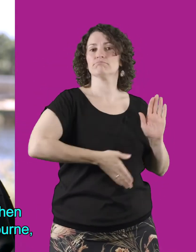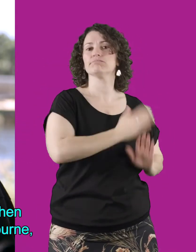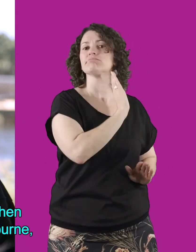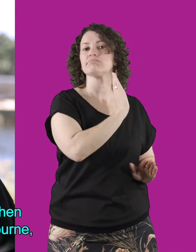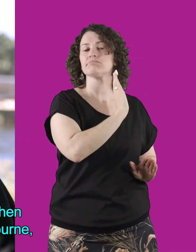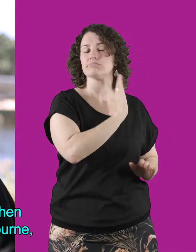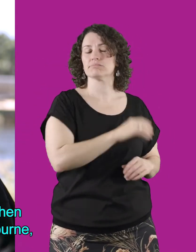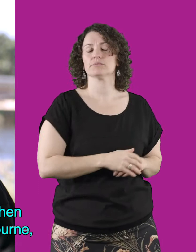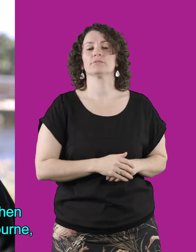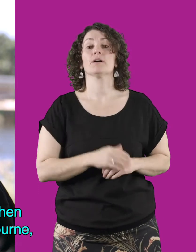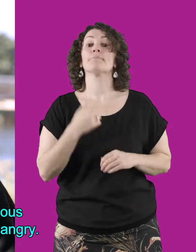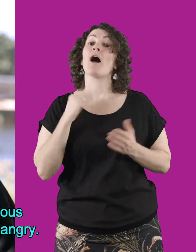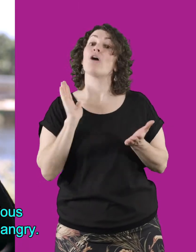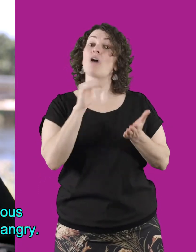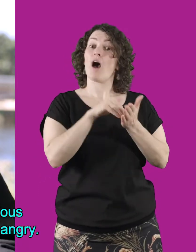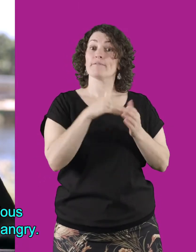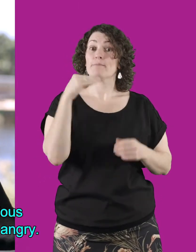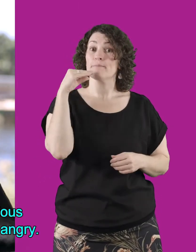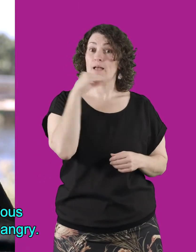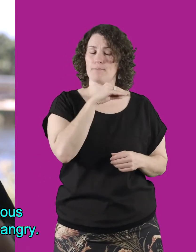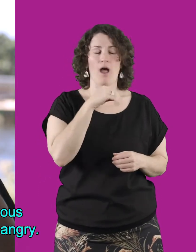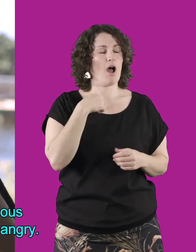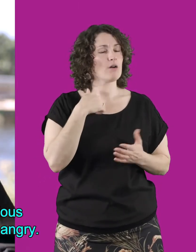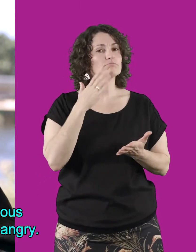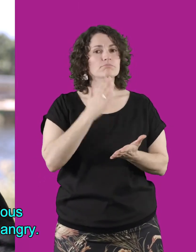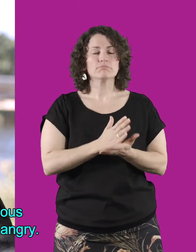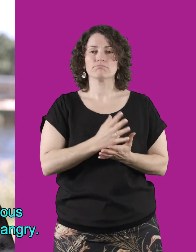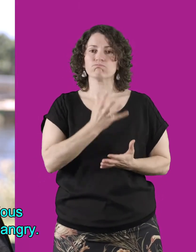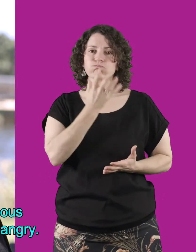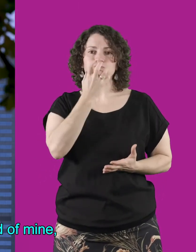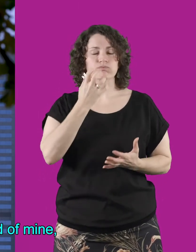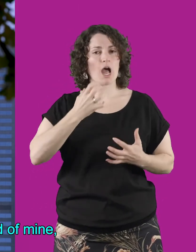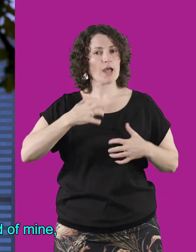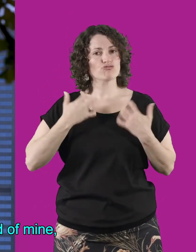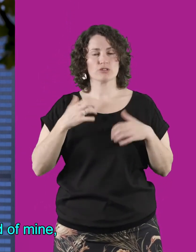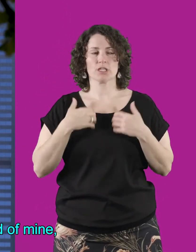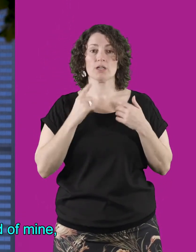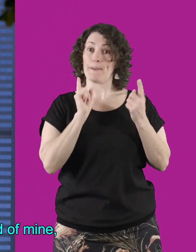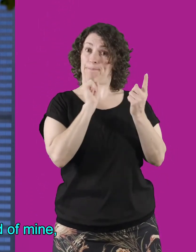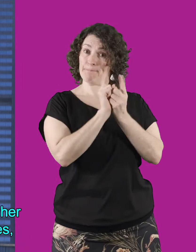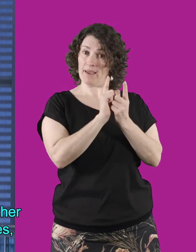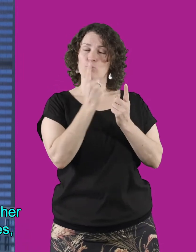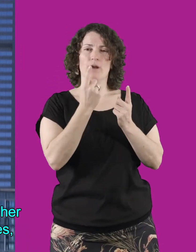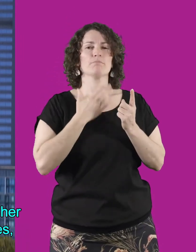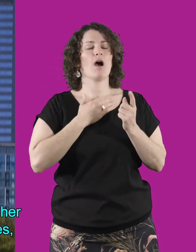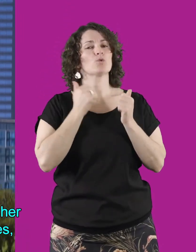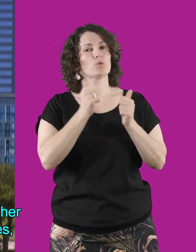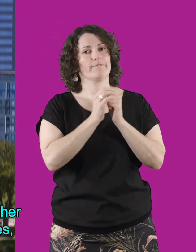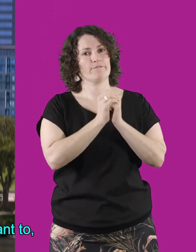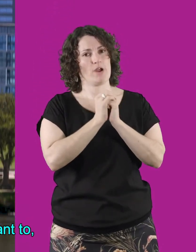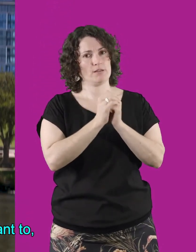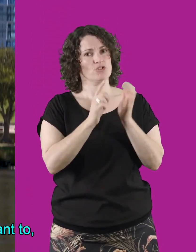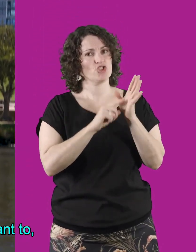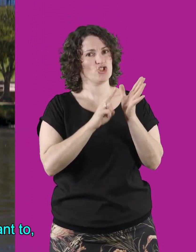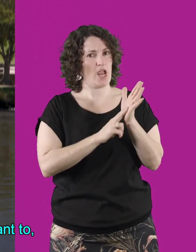I went to Melbourne, I was that furious and angry, very angry. Jan, who's a good friend of mine, and I trusted her, and she